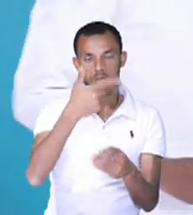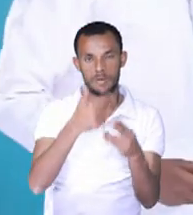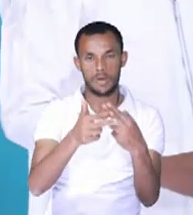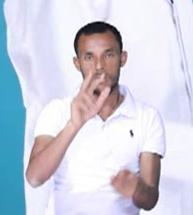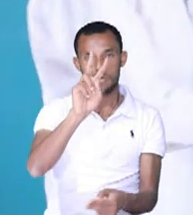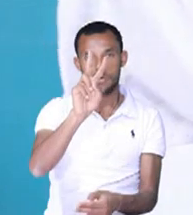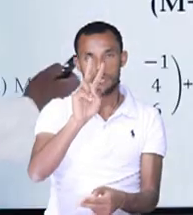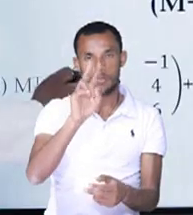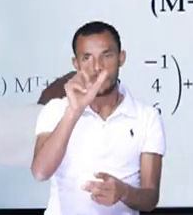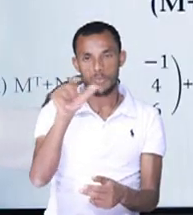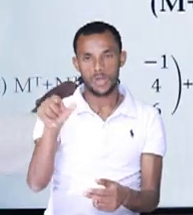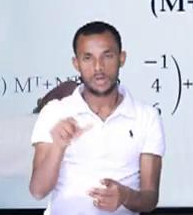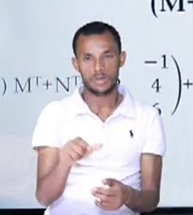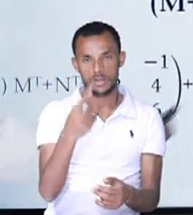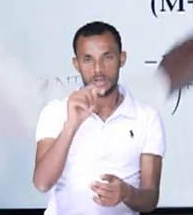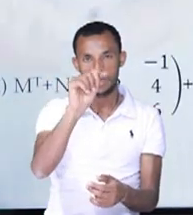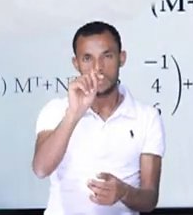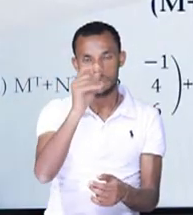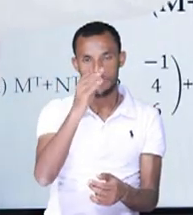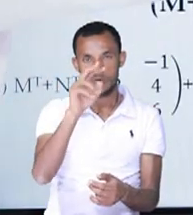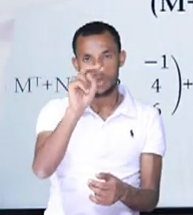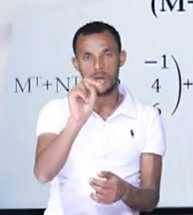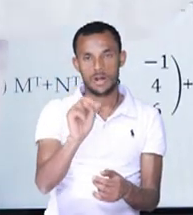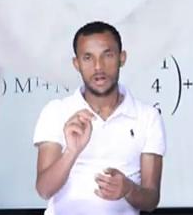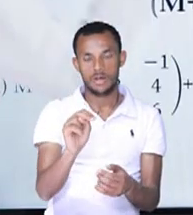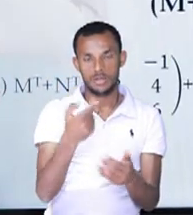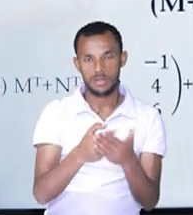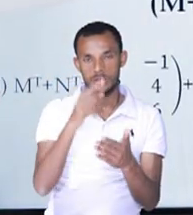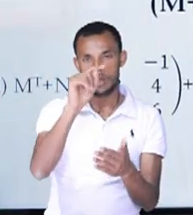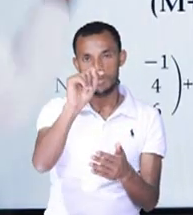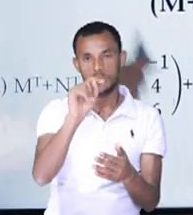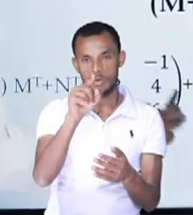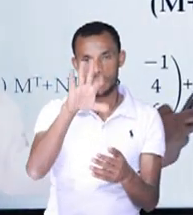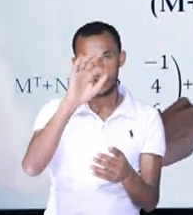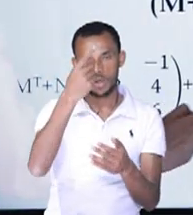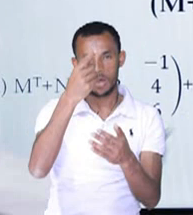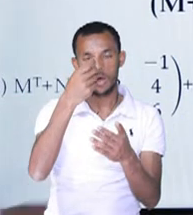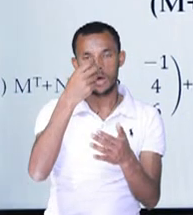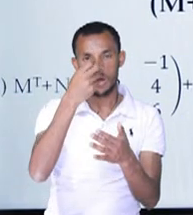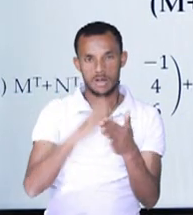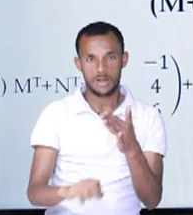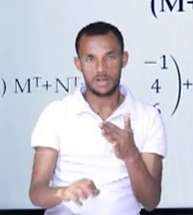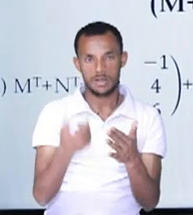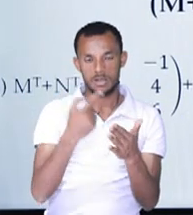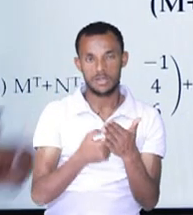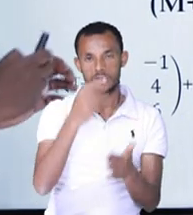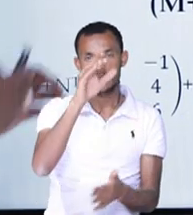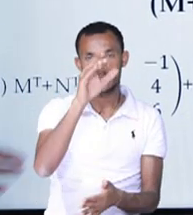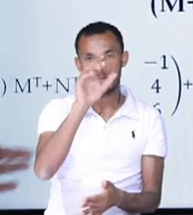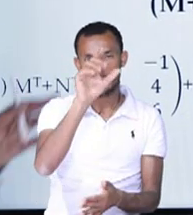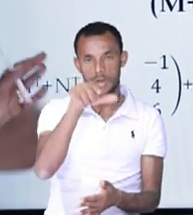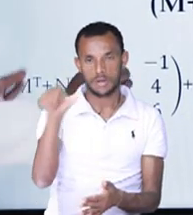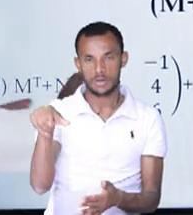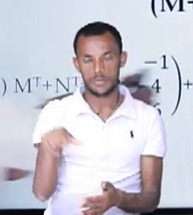2 matrix. The transpose of N, when this one is transposed, will have a result to be this column,